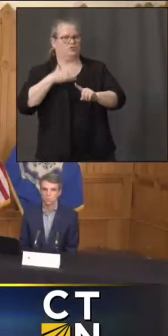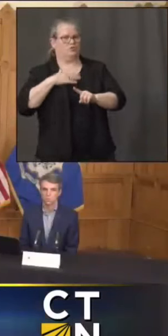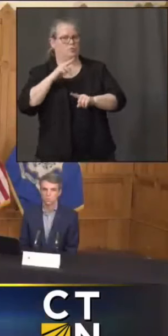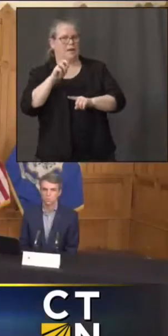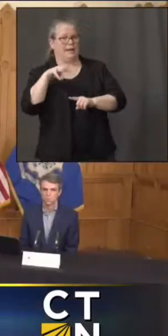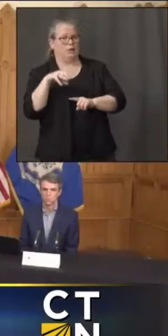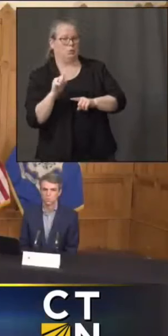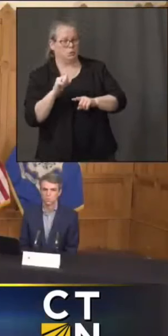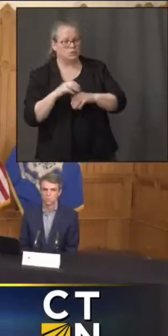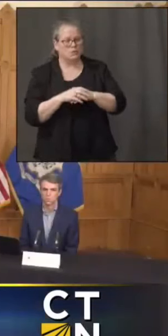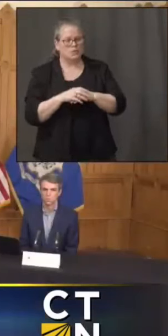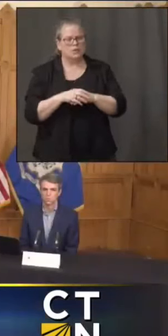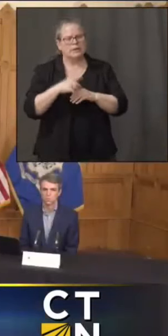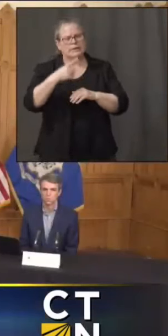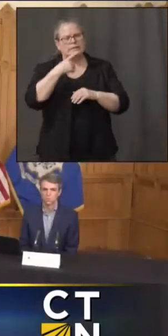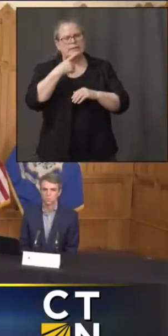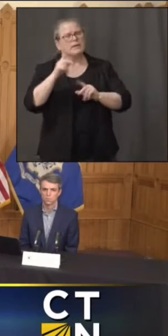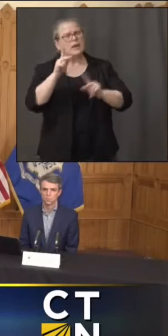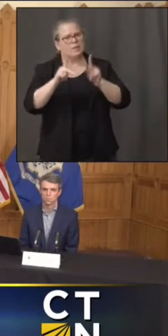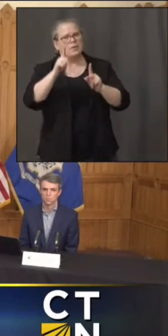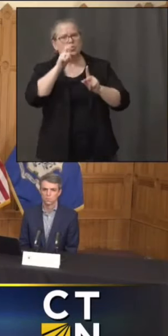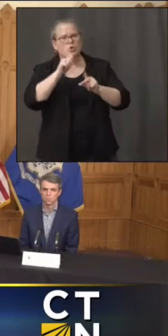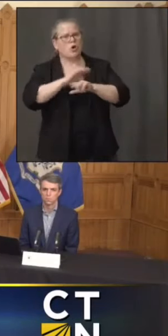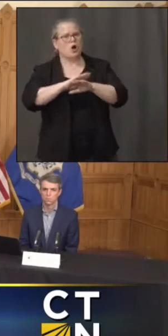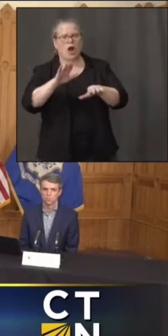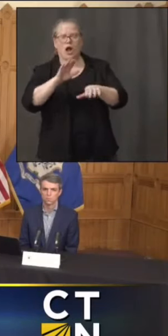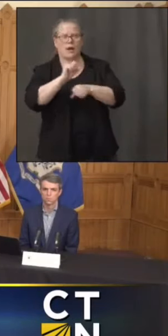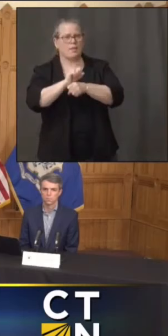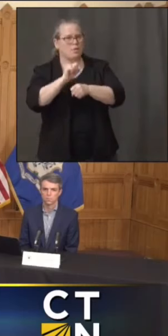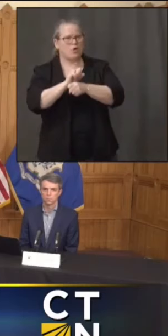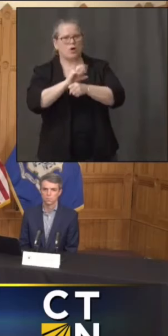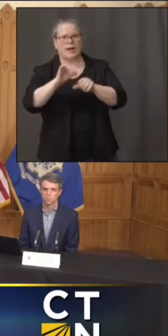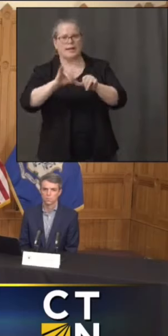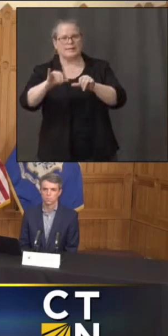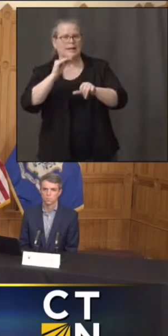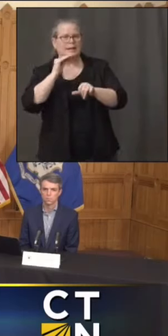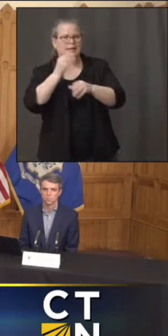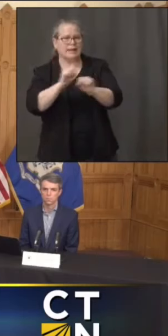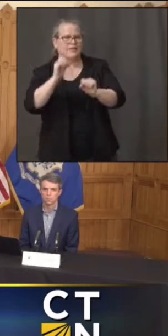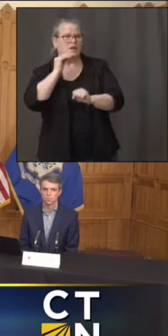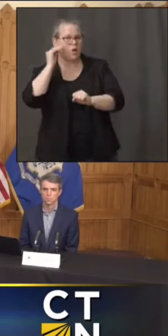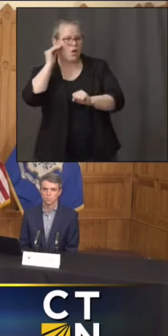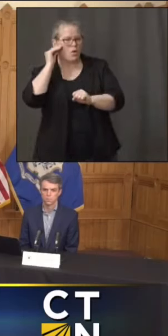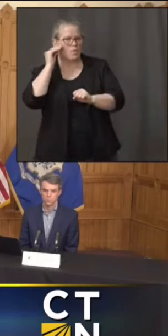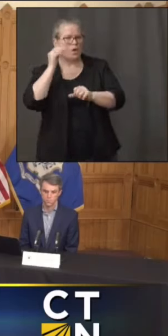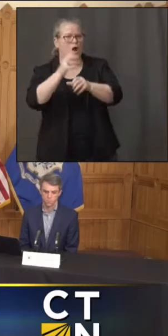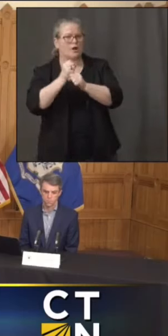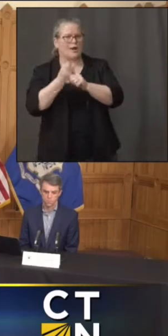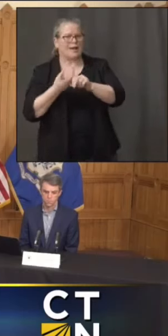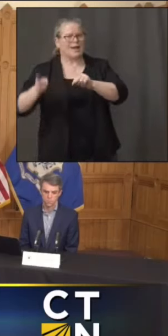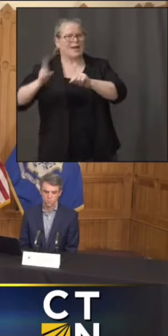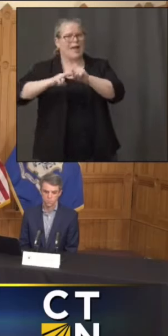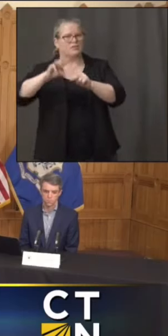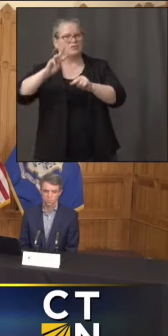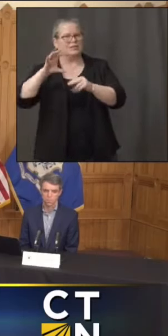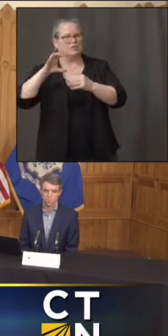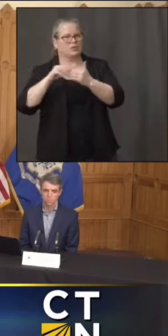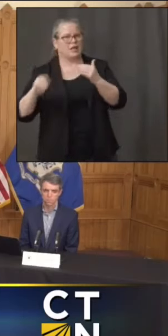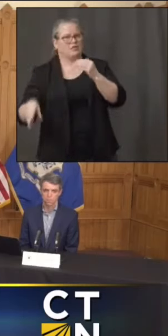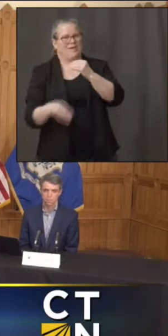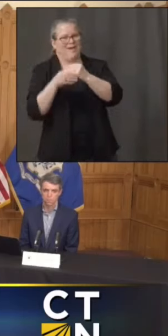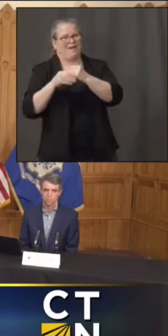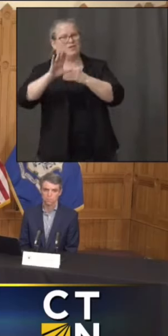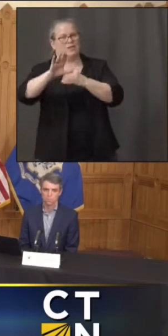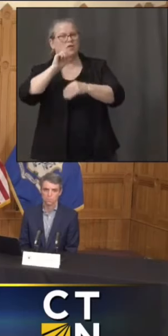my patients, while individuals who are unemployed and staying safe at home are getting an extra $600 added to